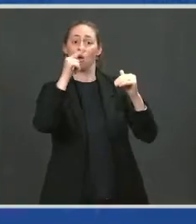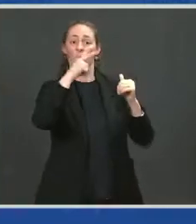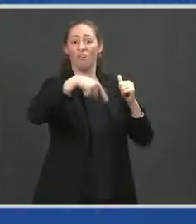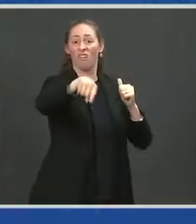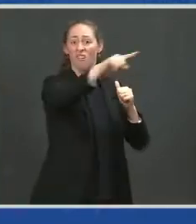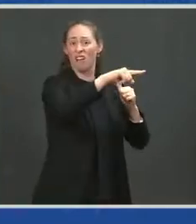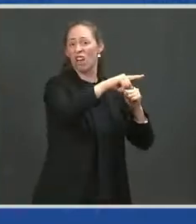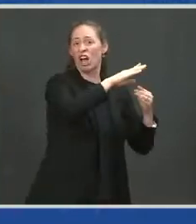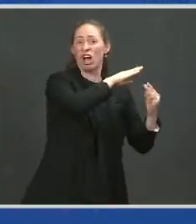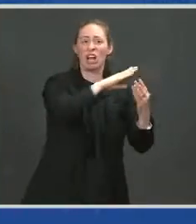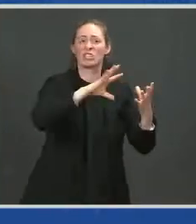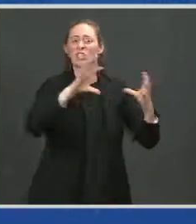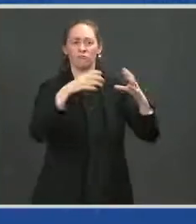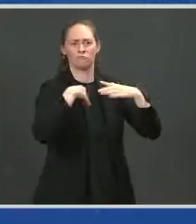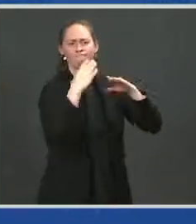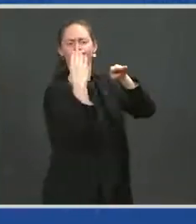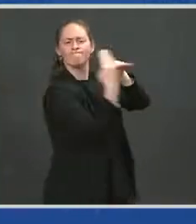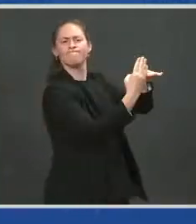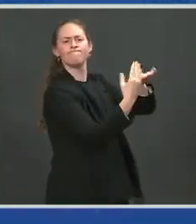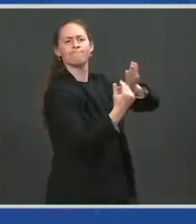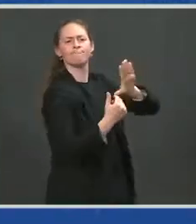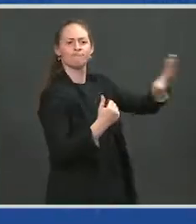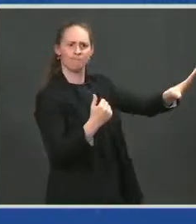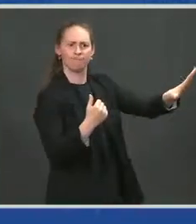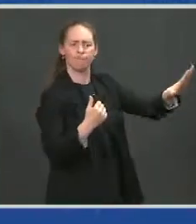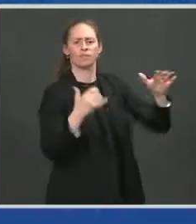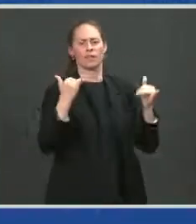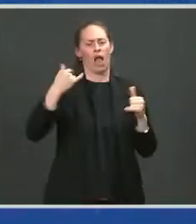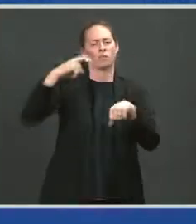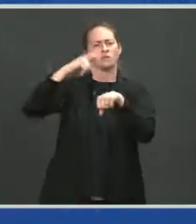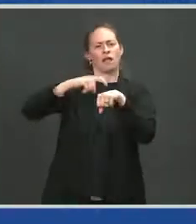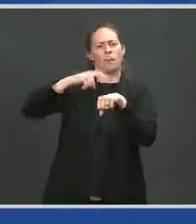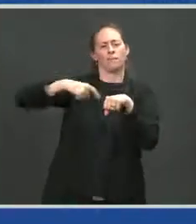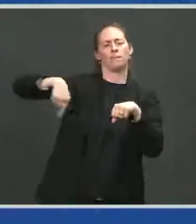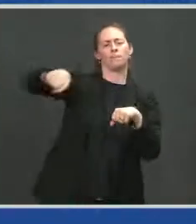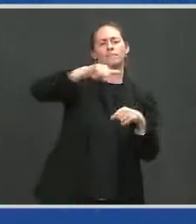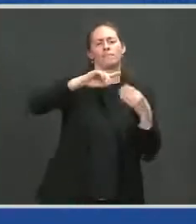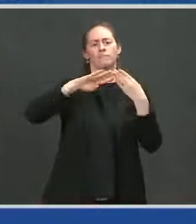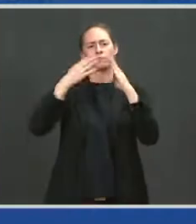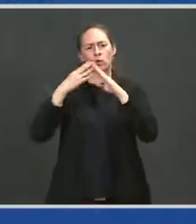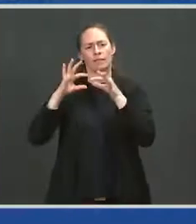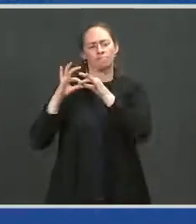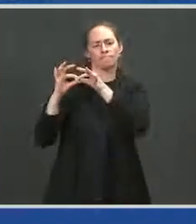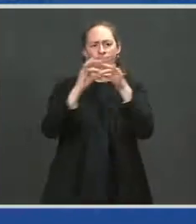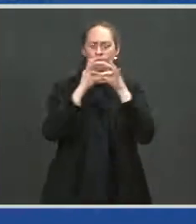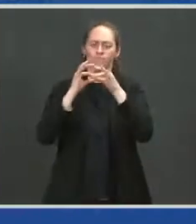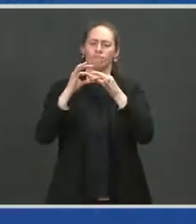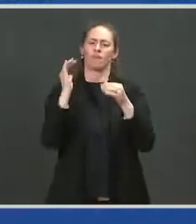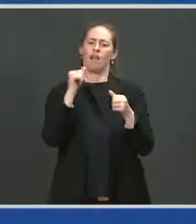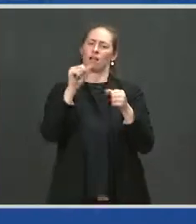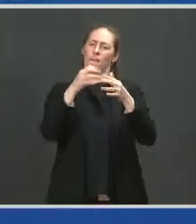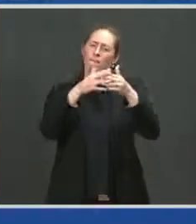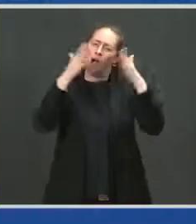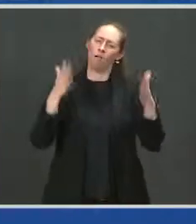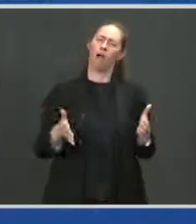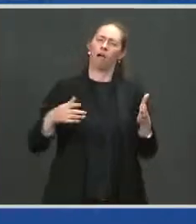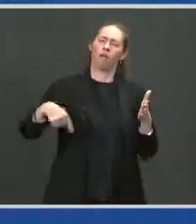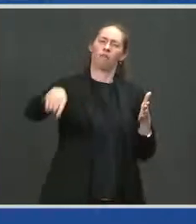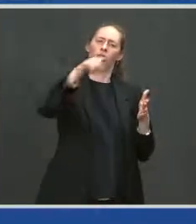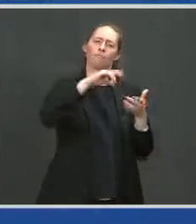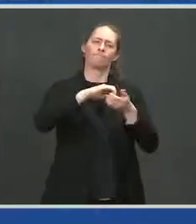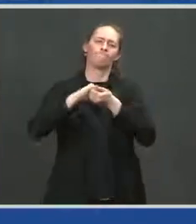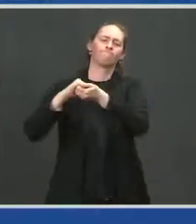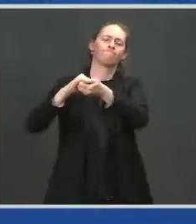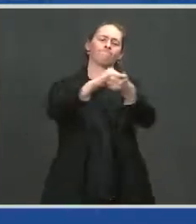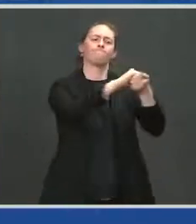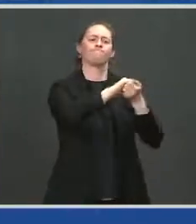This is a time for this country to come together, to unite as Americans. There can never be any safe harbor